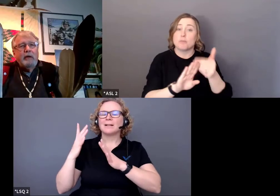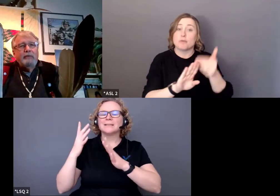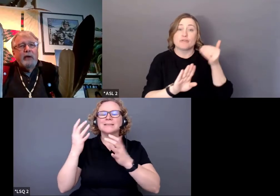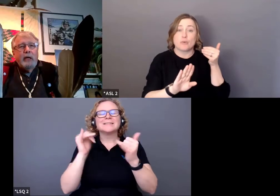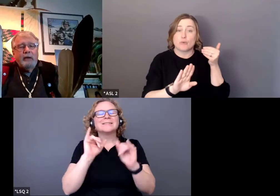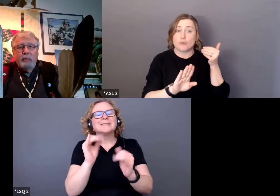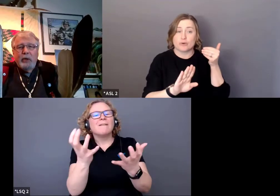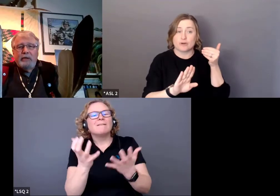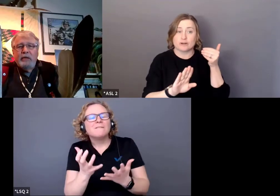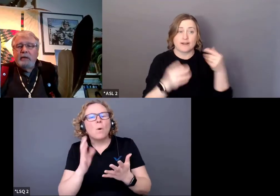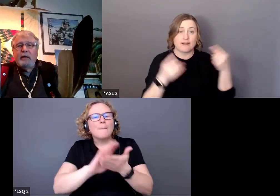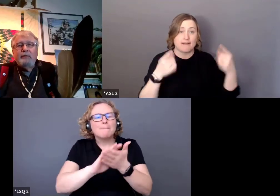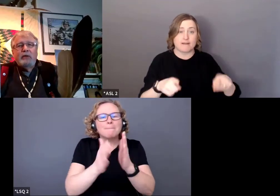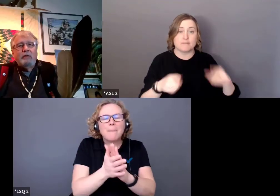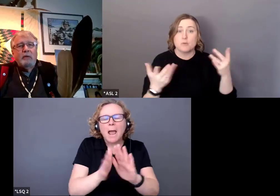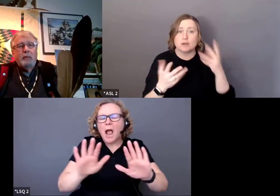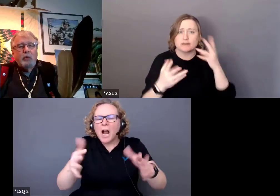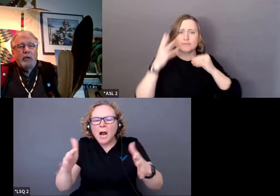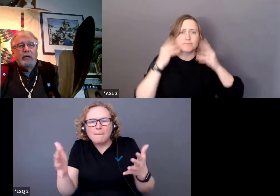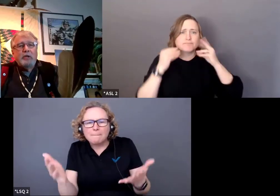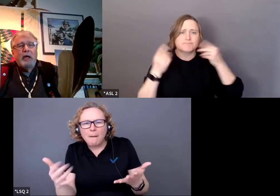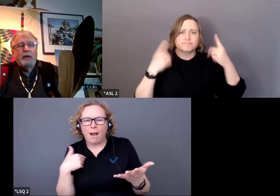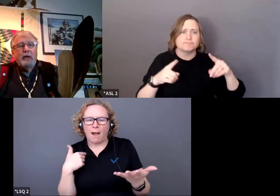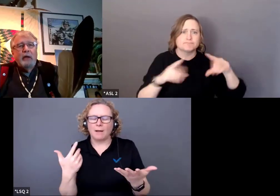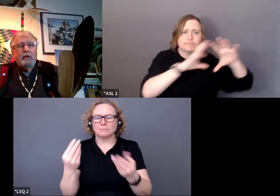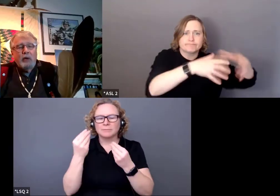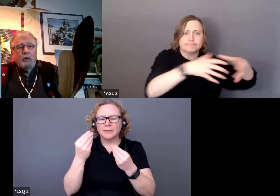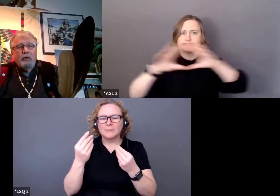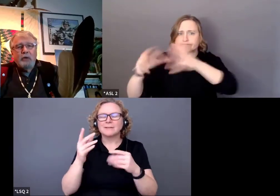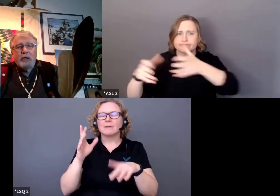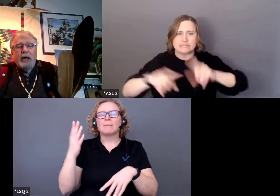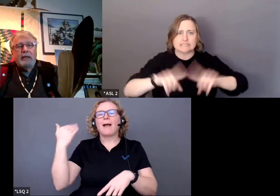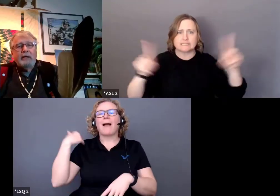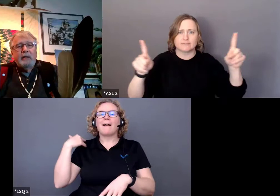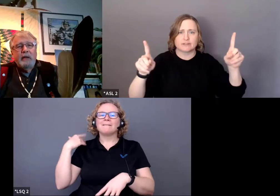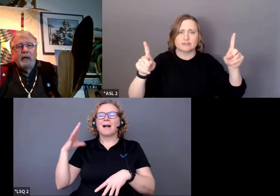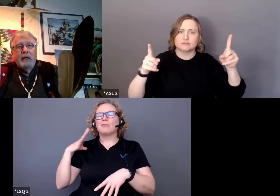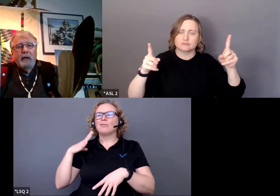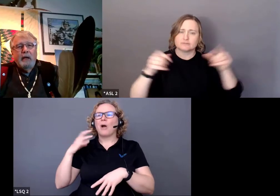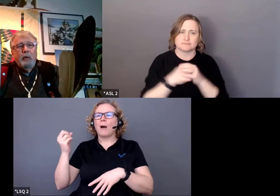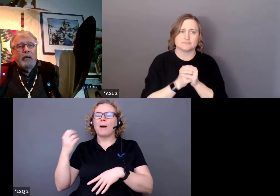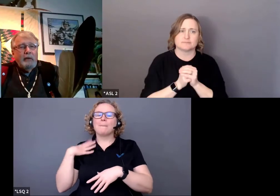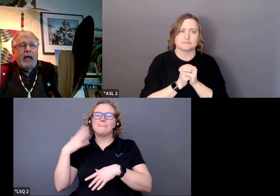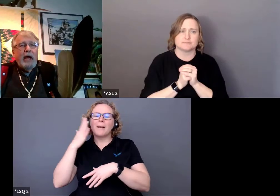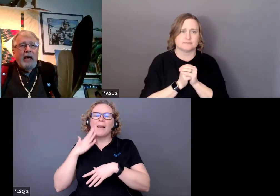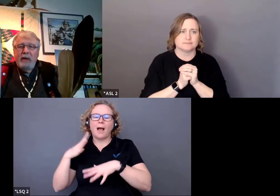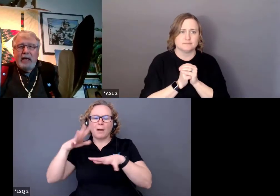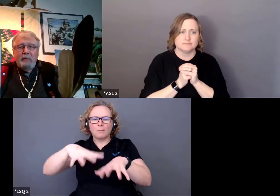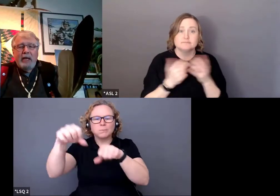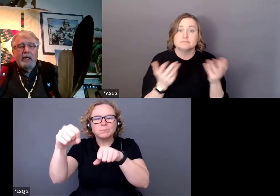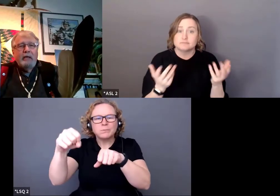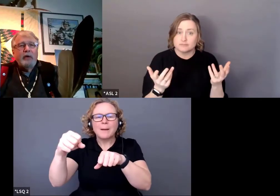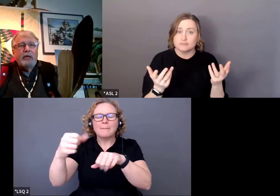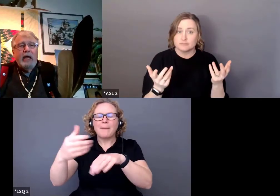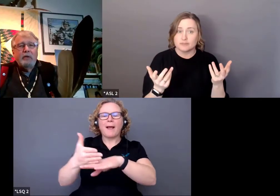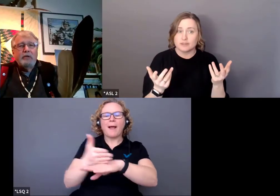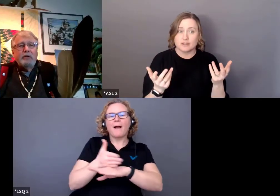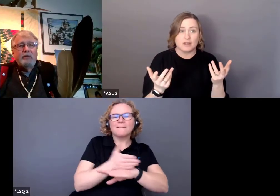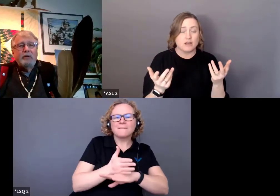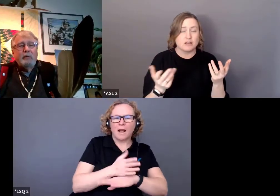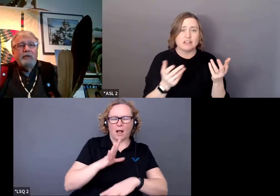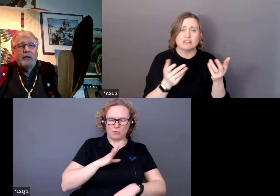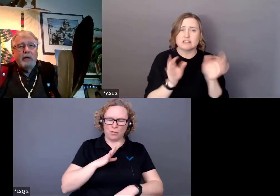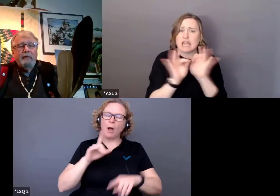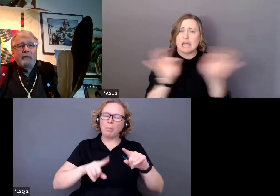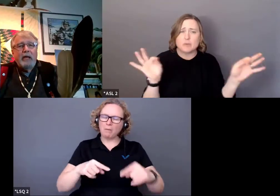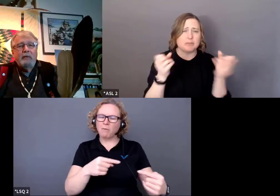experience of experiencing difference between each other throughout Turtle Island. We even had many, many different